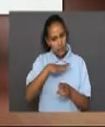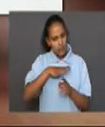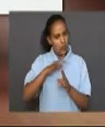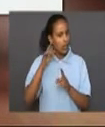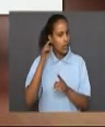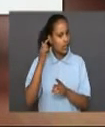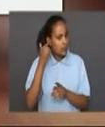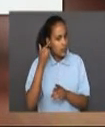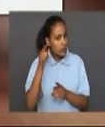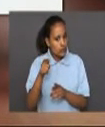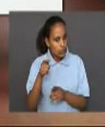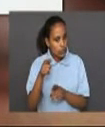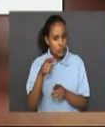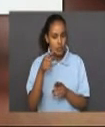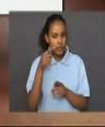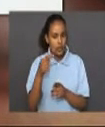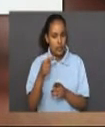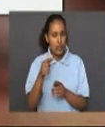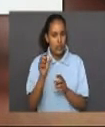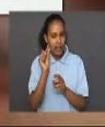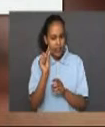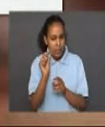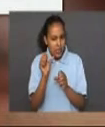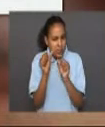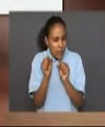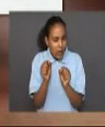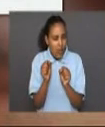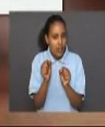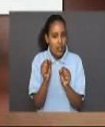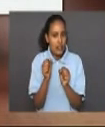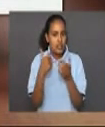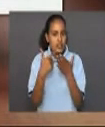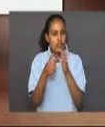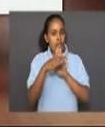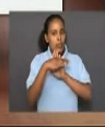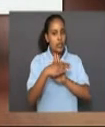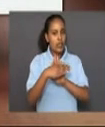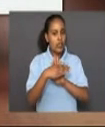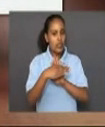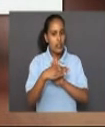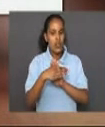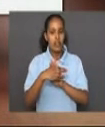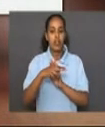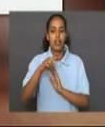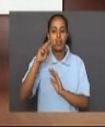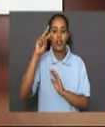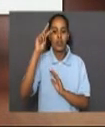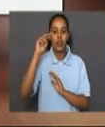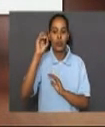not listening to you, you say it a little bit stronger. This represents